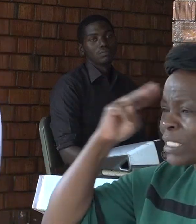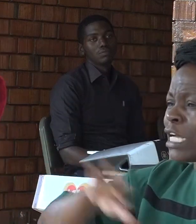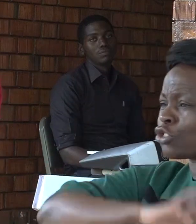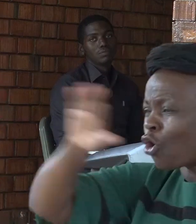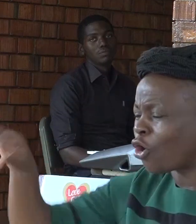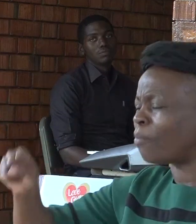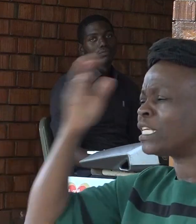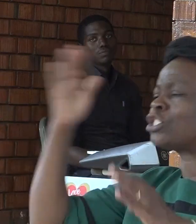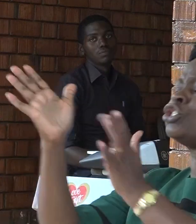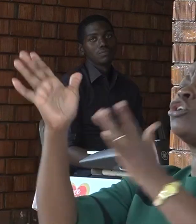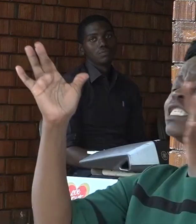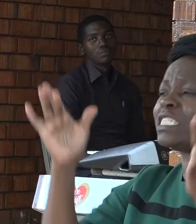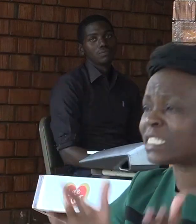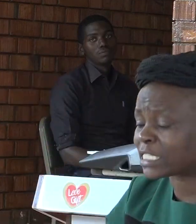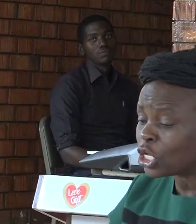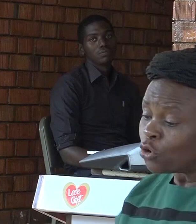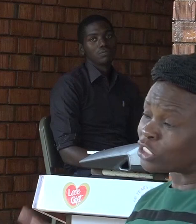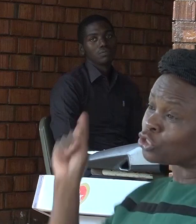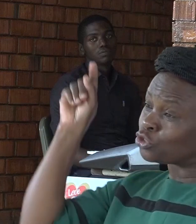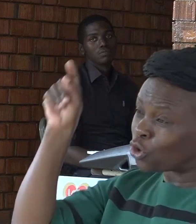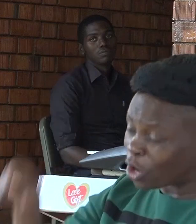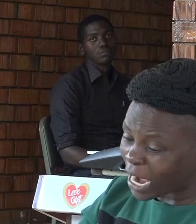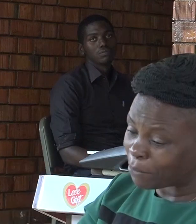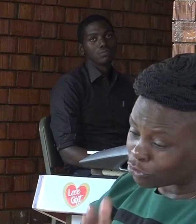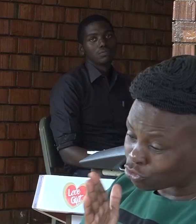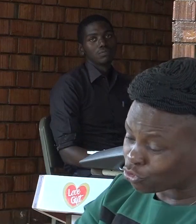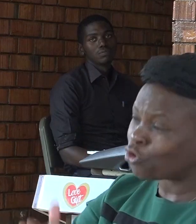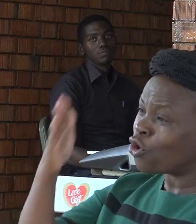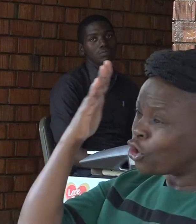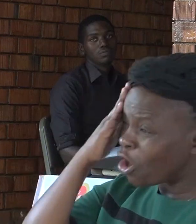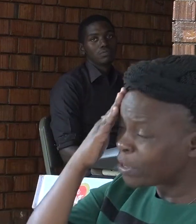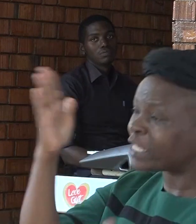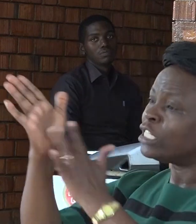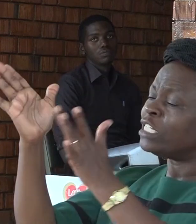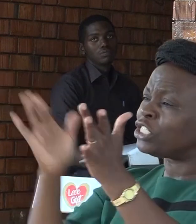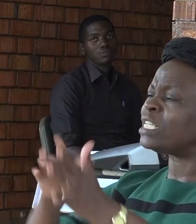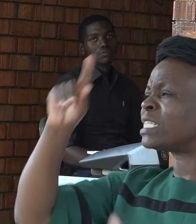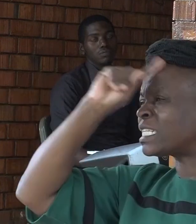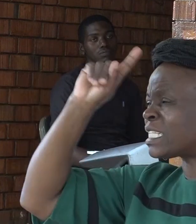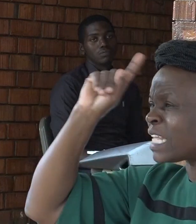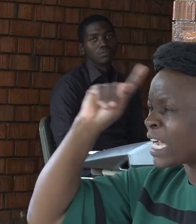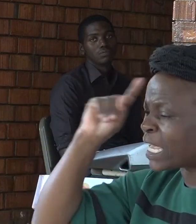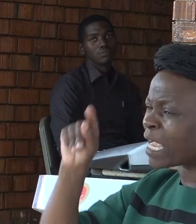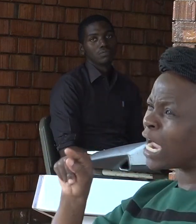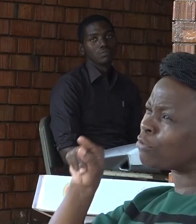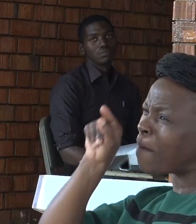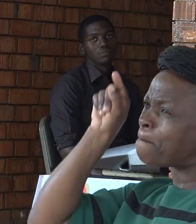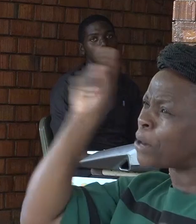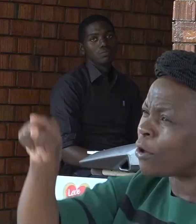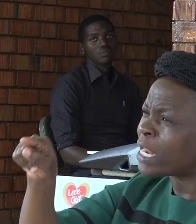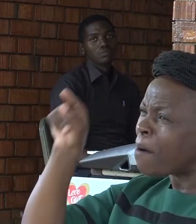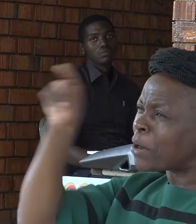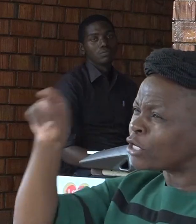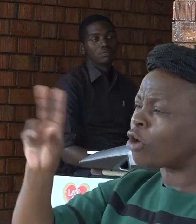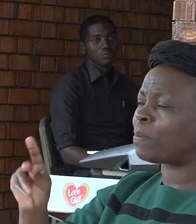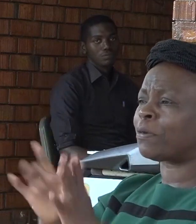know Jesus. We should come to a proper realization of Jesus as the King. And we point everybody to